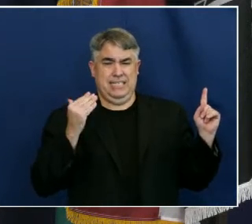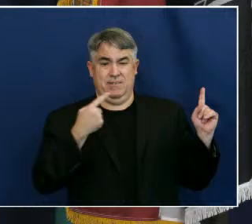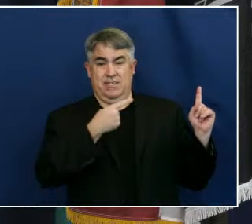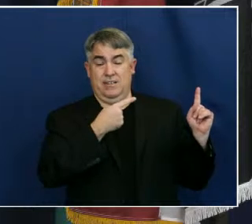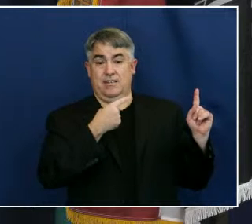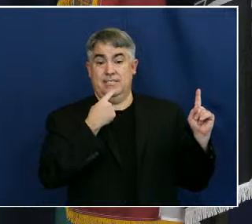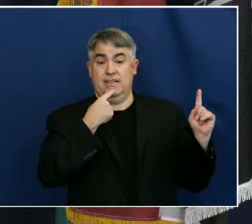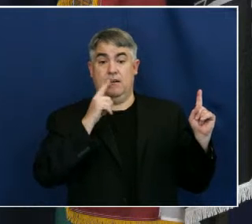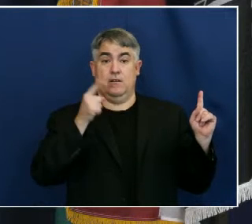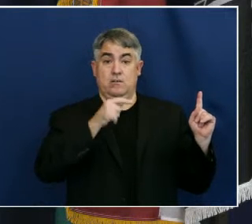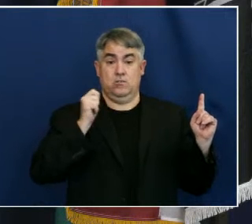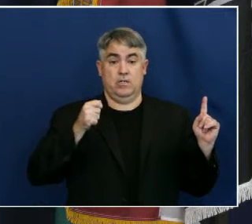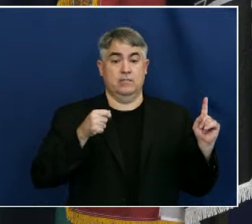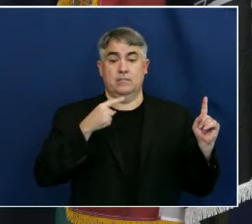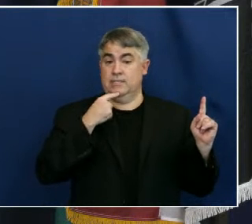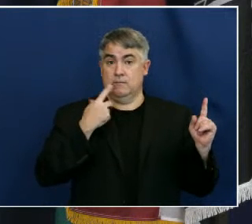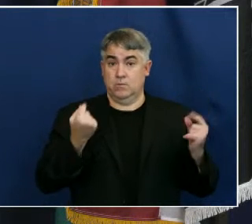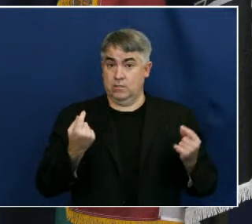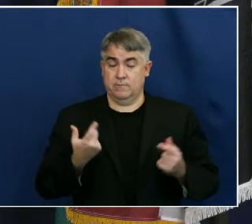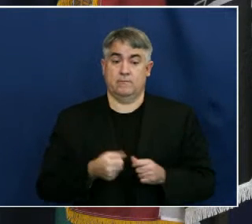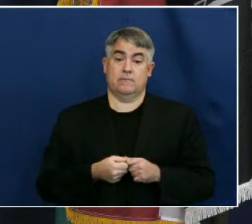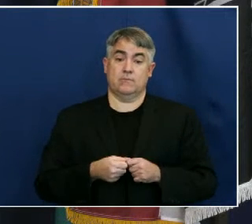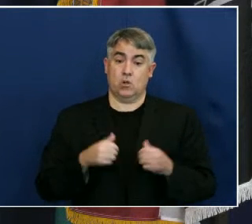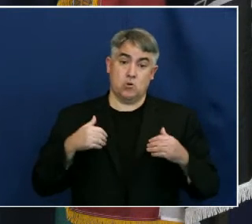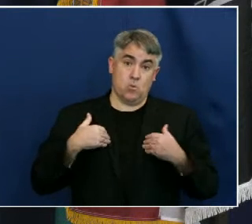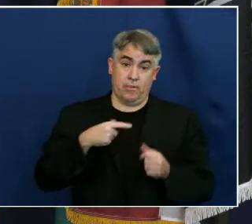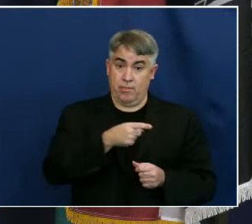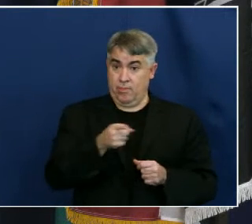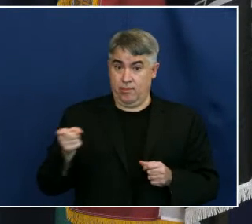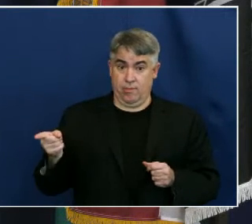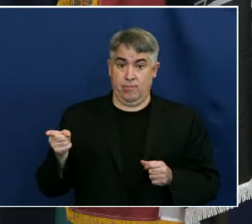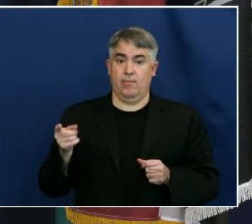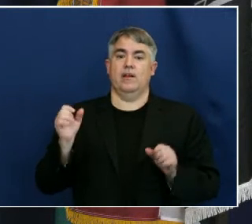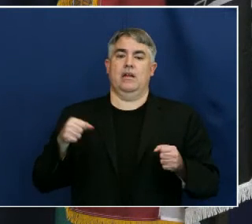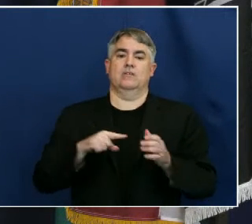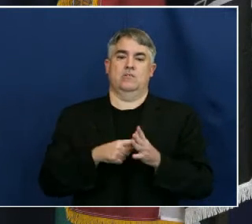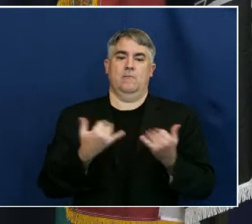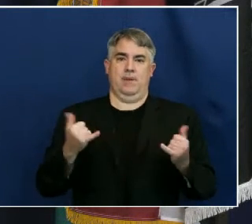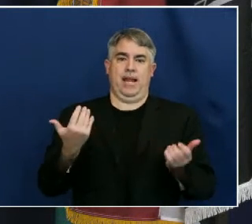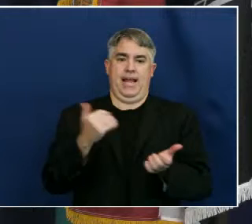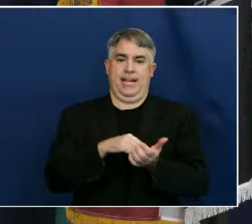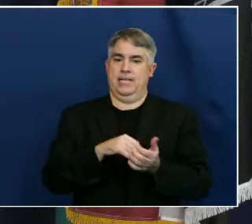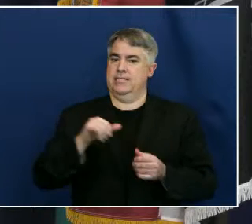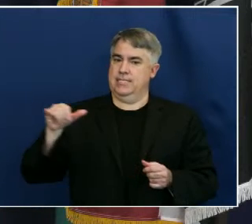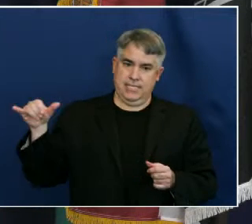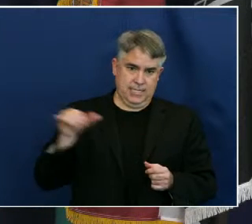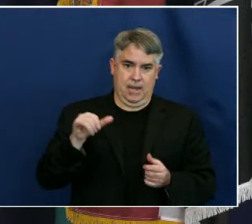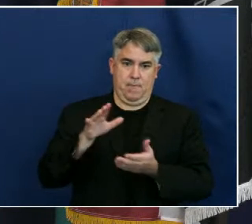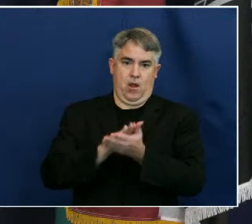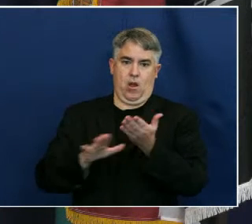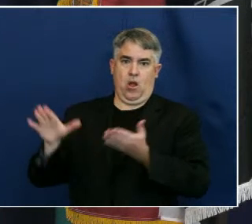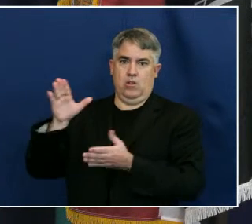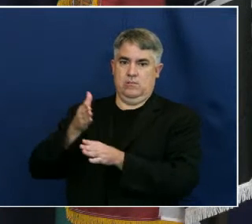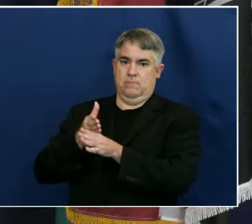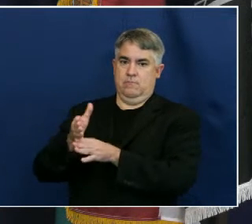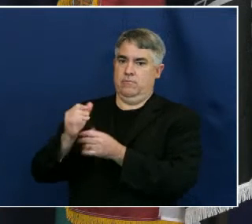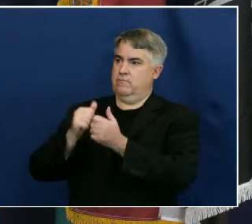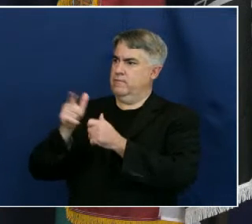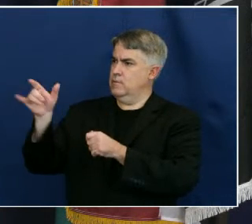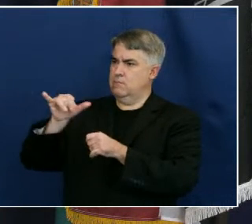resume consistent with college or professional sports, which is a standard that I don't think any high